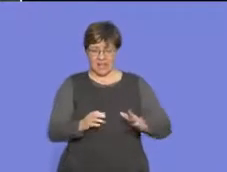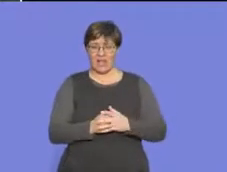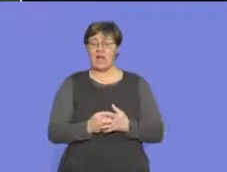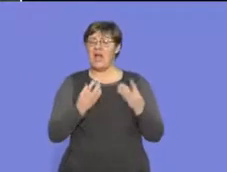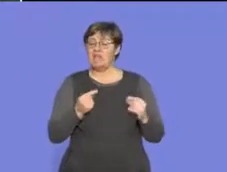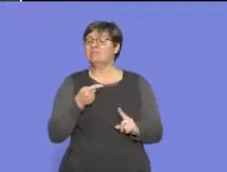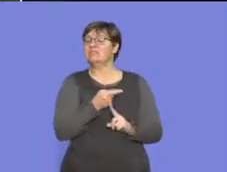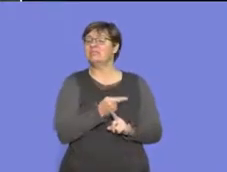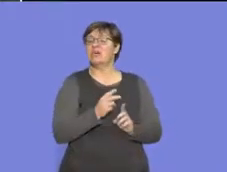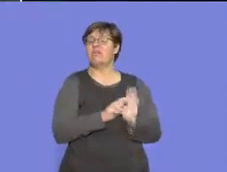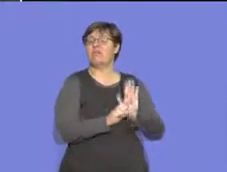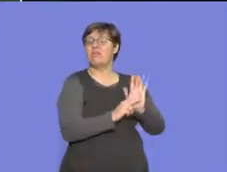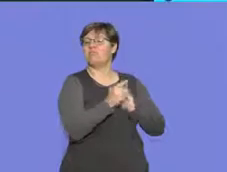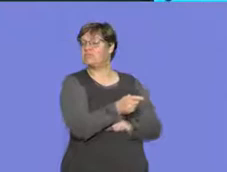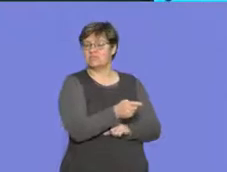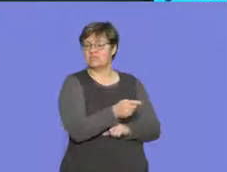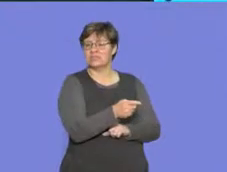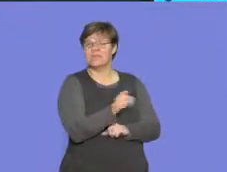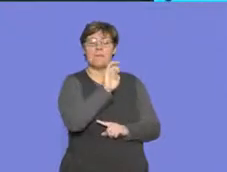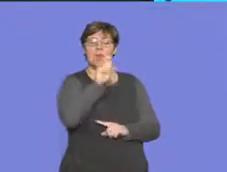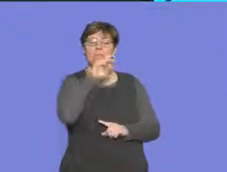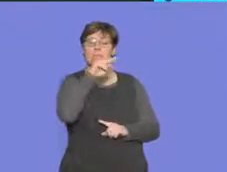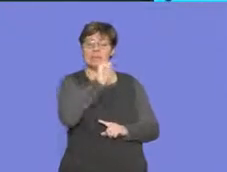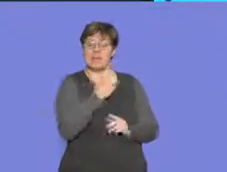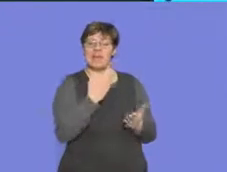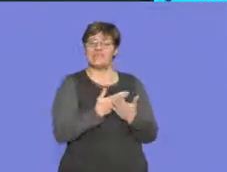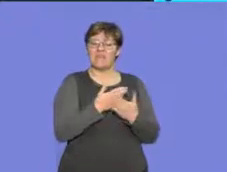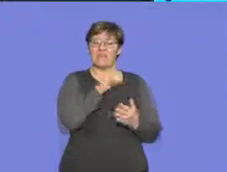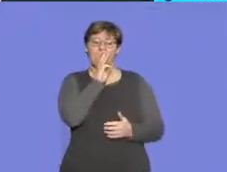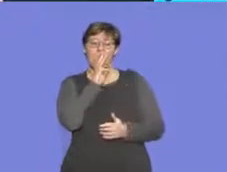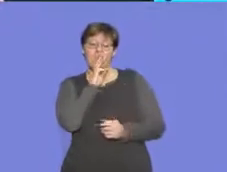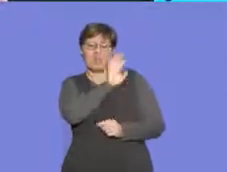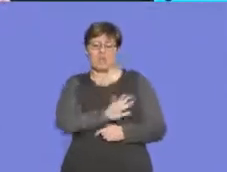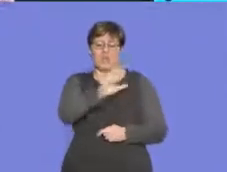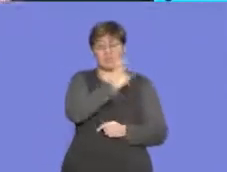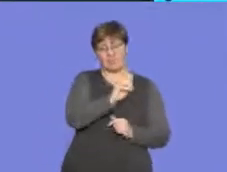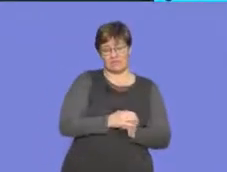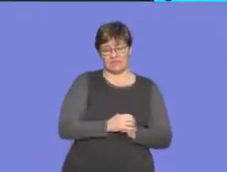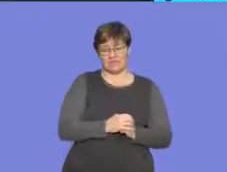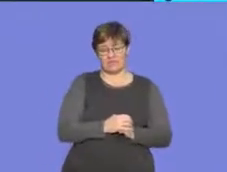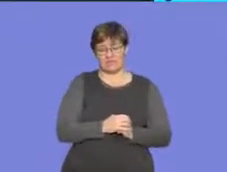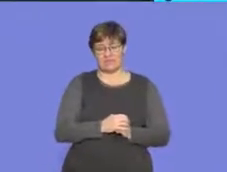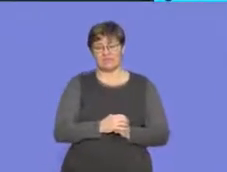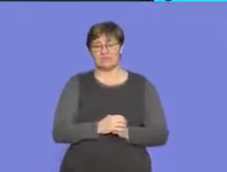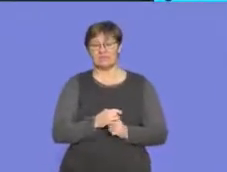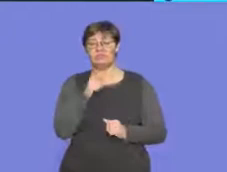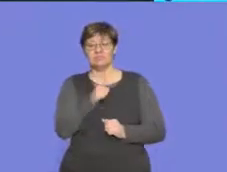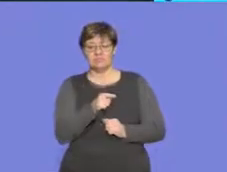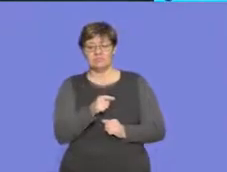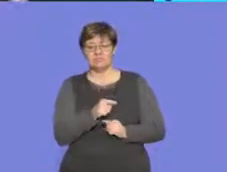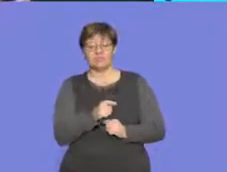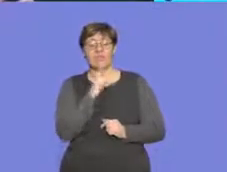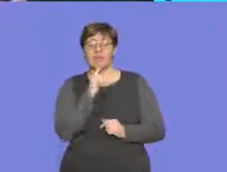these essentially refer to the biomes that are based on the availability of water in an area. And broadly speaking, aquatic biomes can either